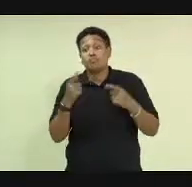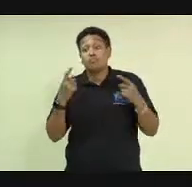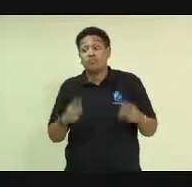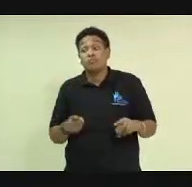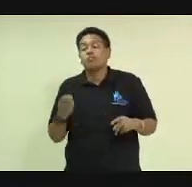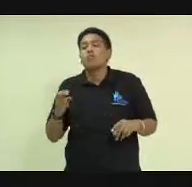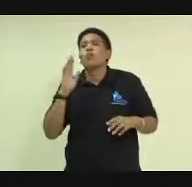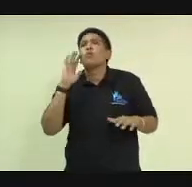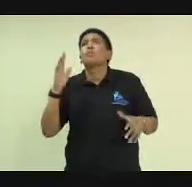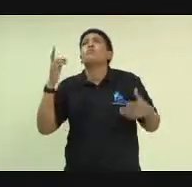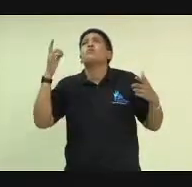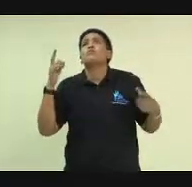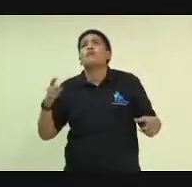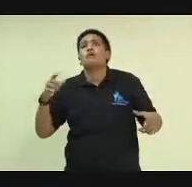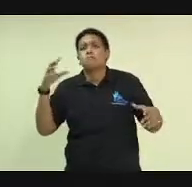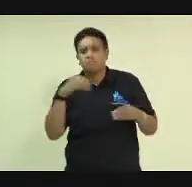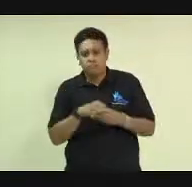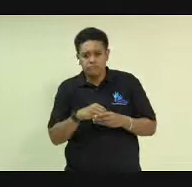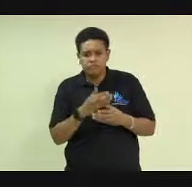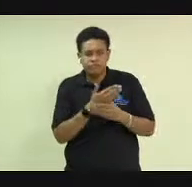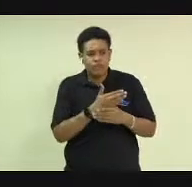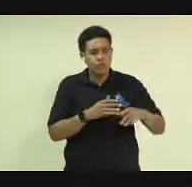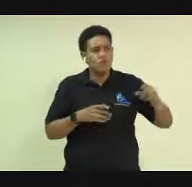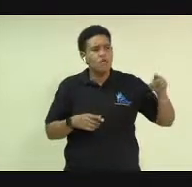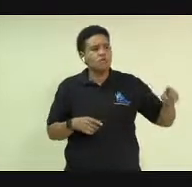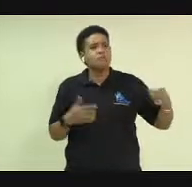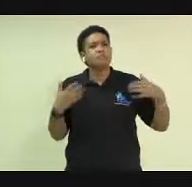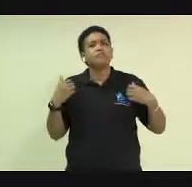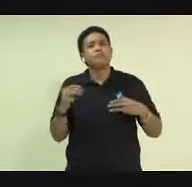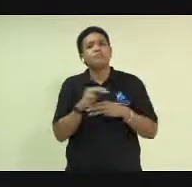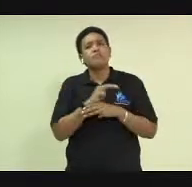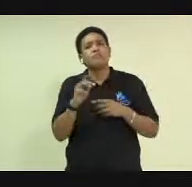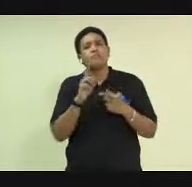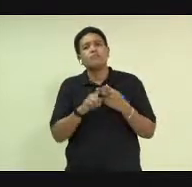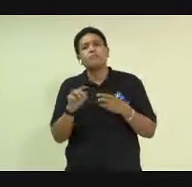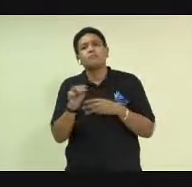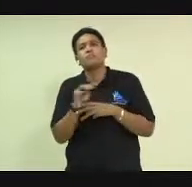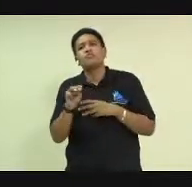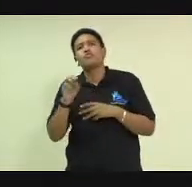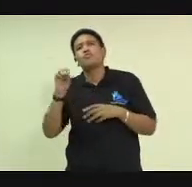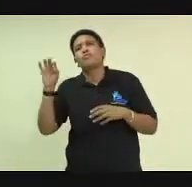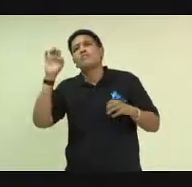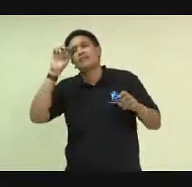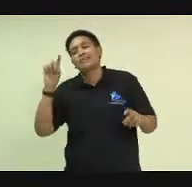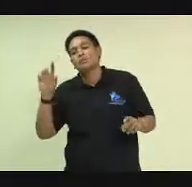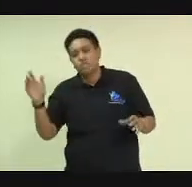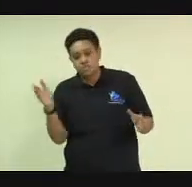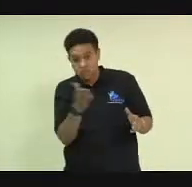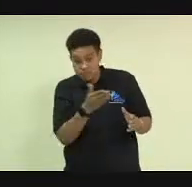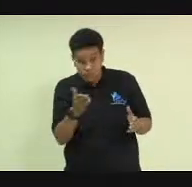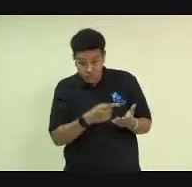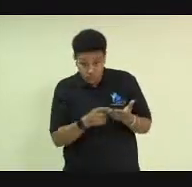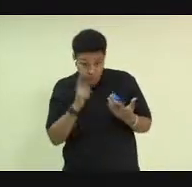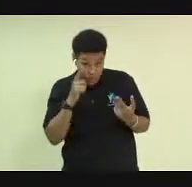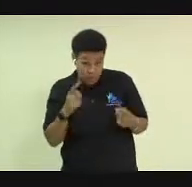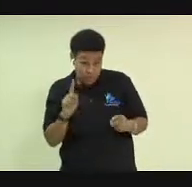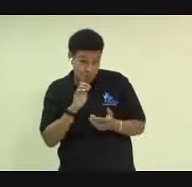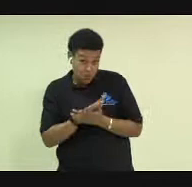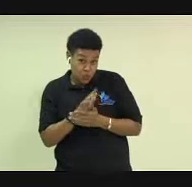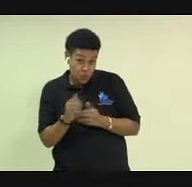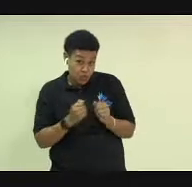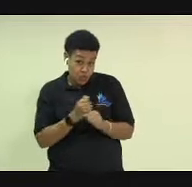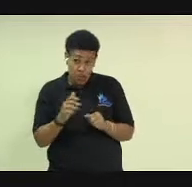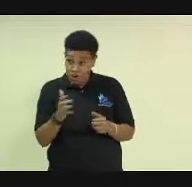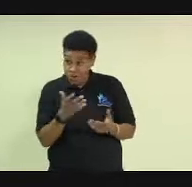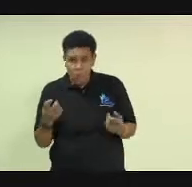or going to be held between the Health Ministry and the Ministry of Education? And my third